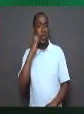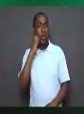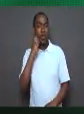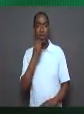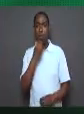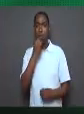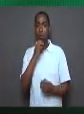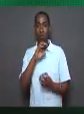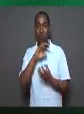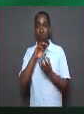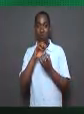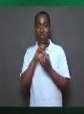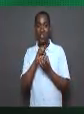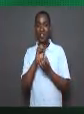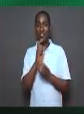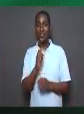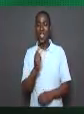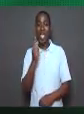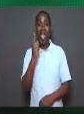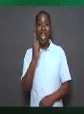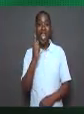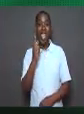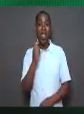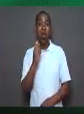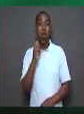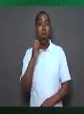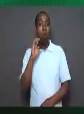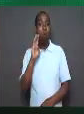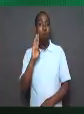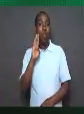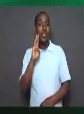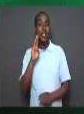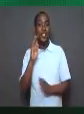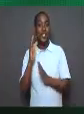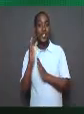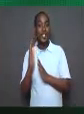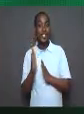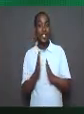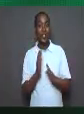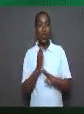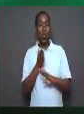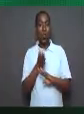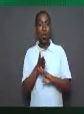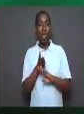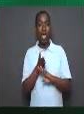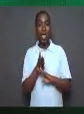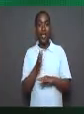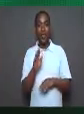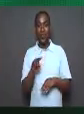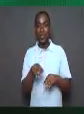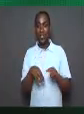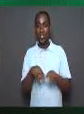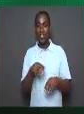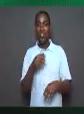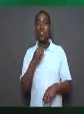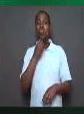food. Once the bolus has been swallowed, it travels down the